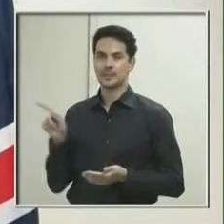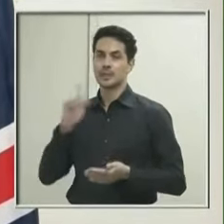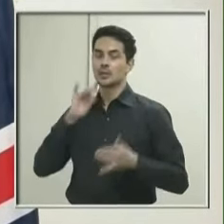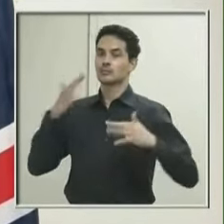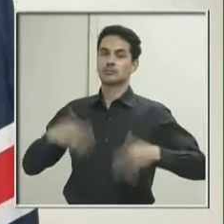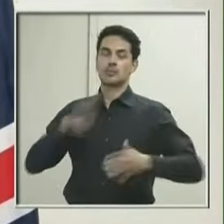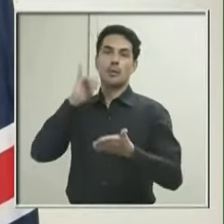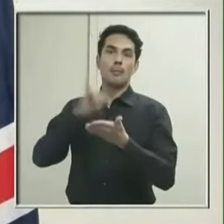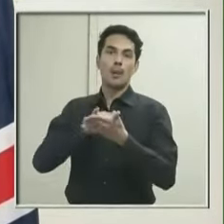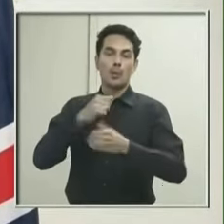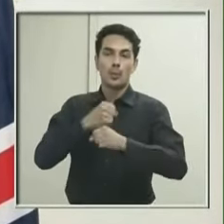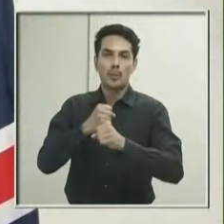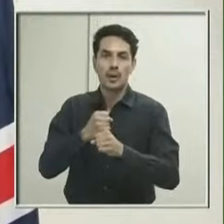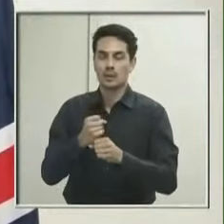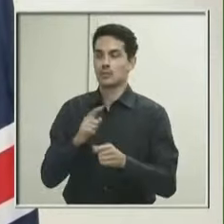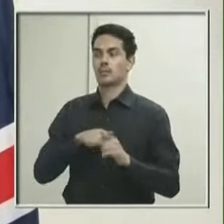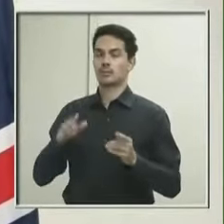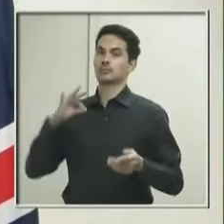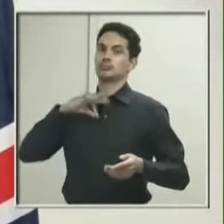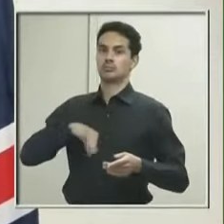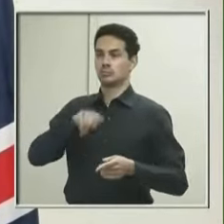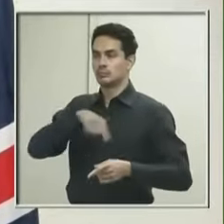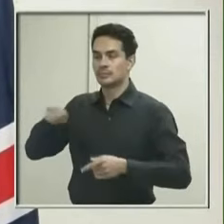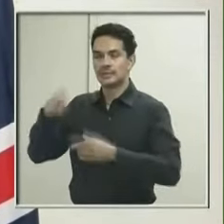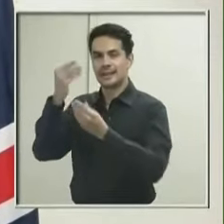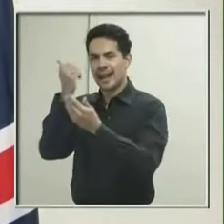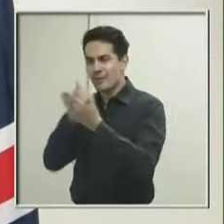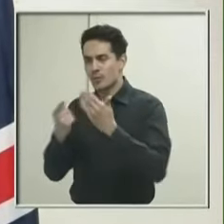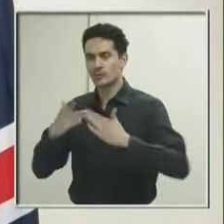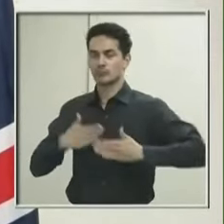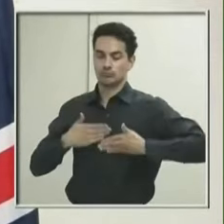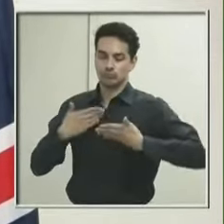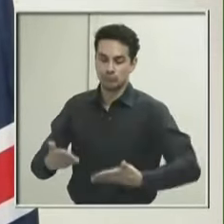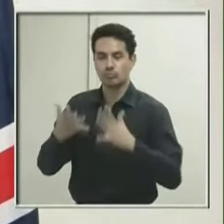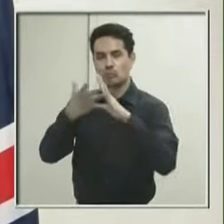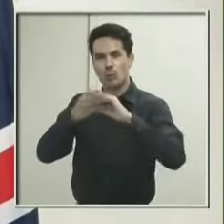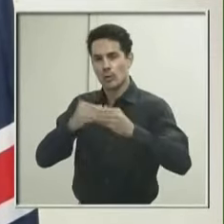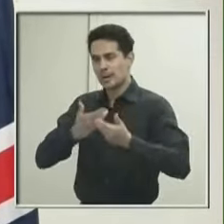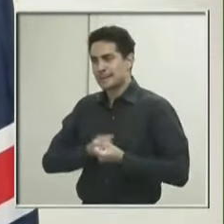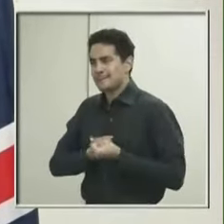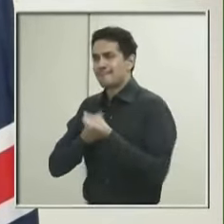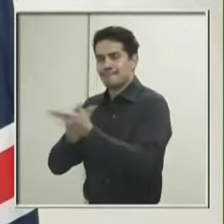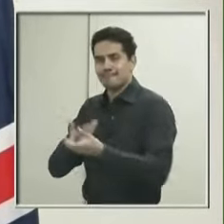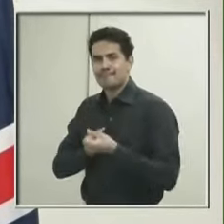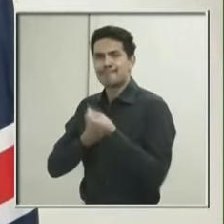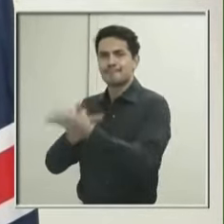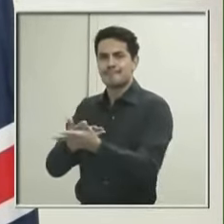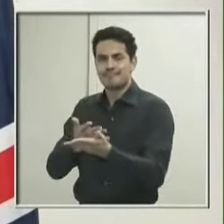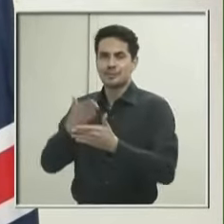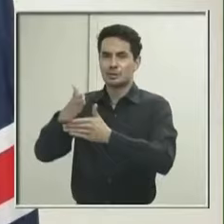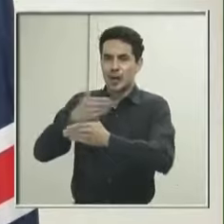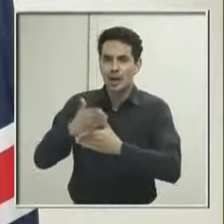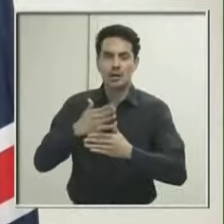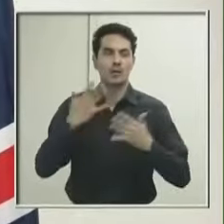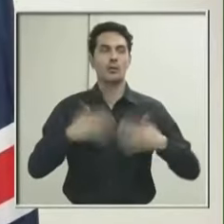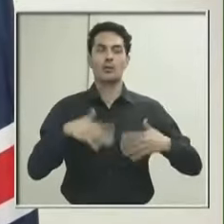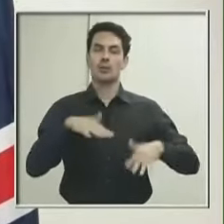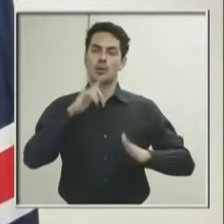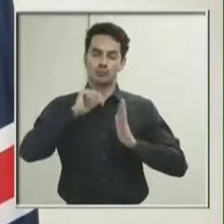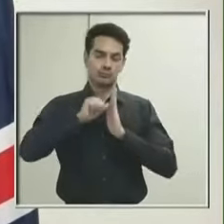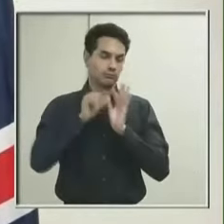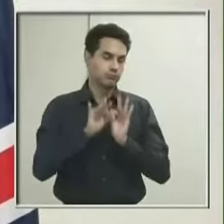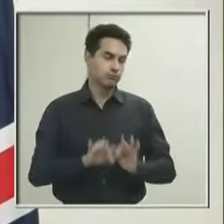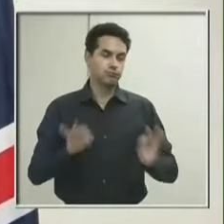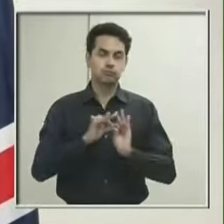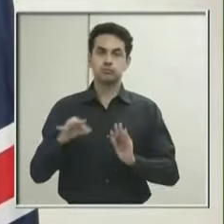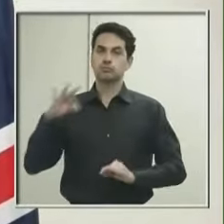those sharing that information, telling their story. And as Derek pointed out, what became critical to understanding how